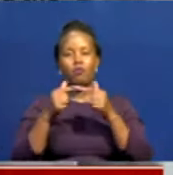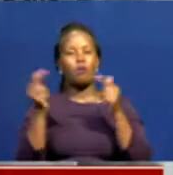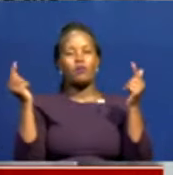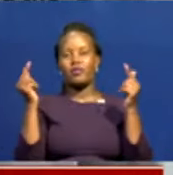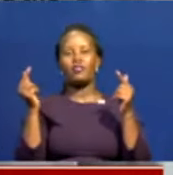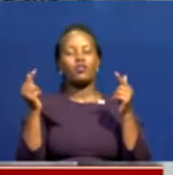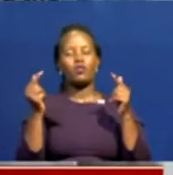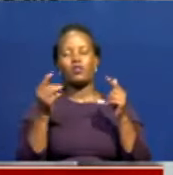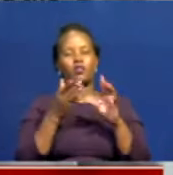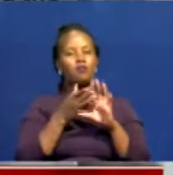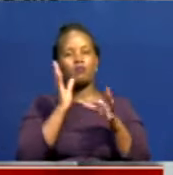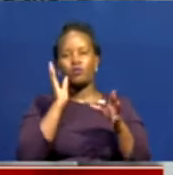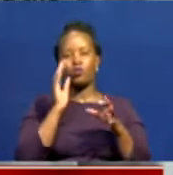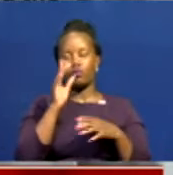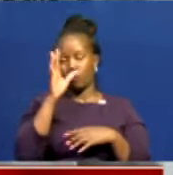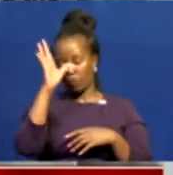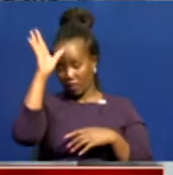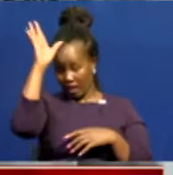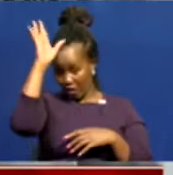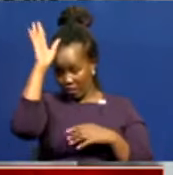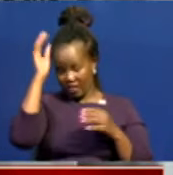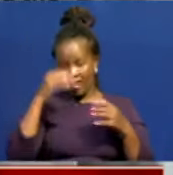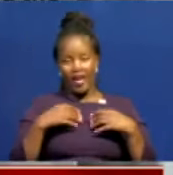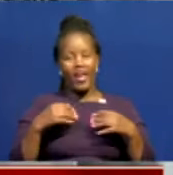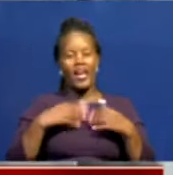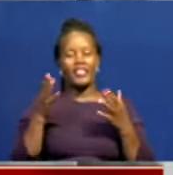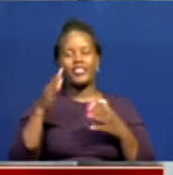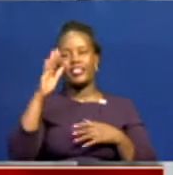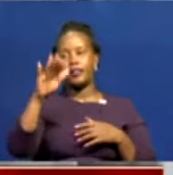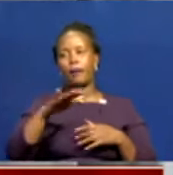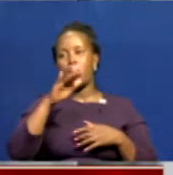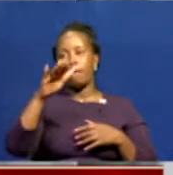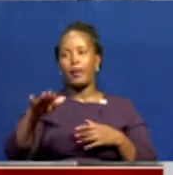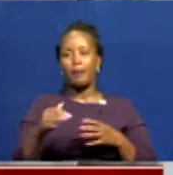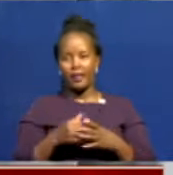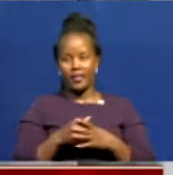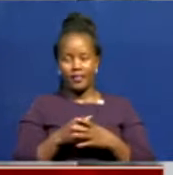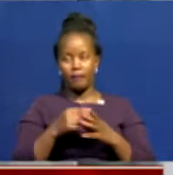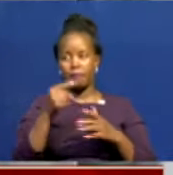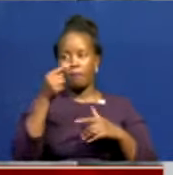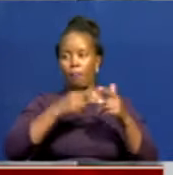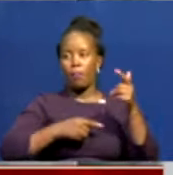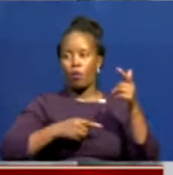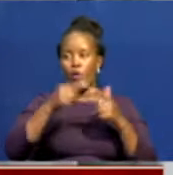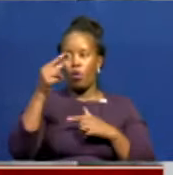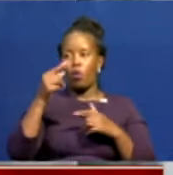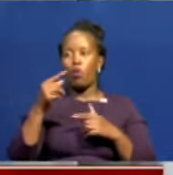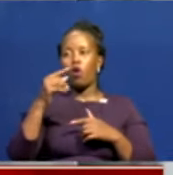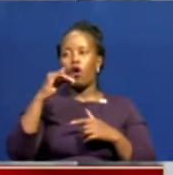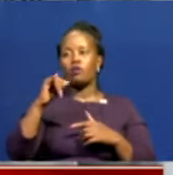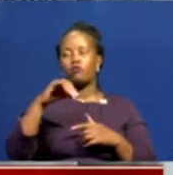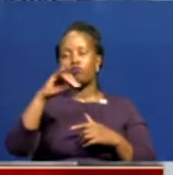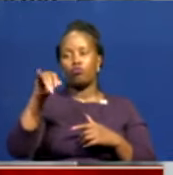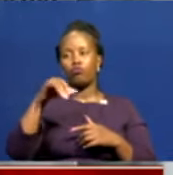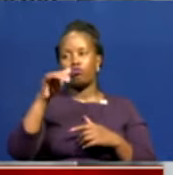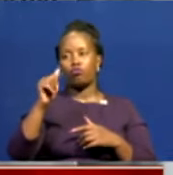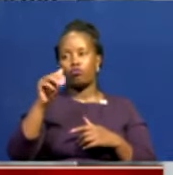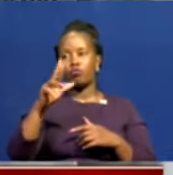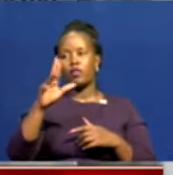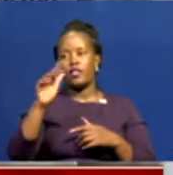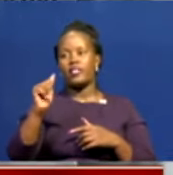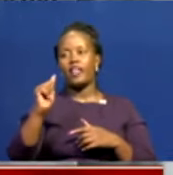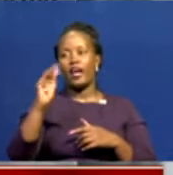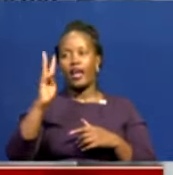power, Haji comfortably made it back to parliament. He won the Ijara parliamentary seat again in the 2007